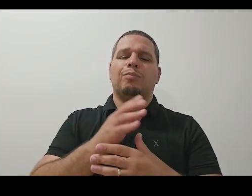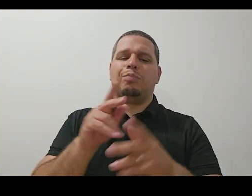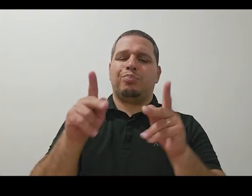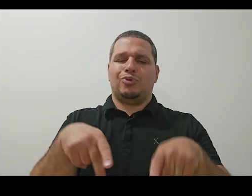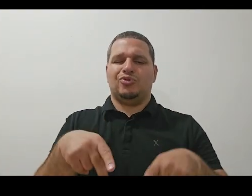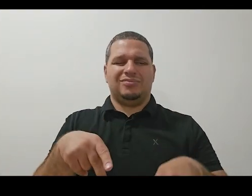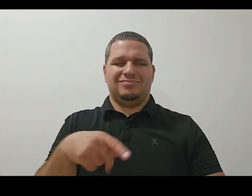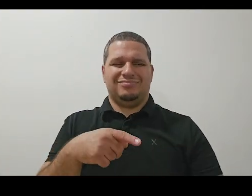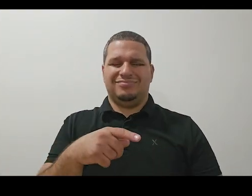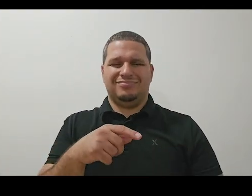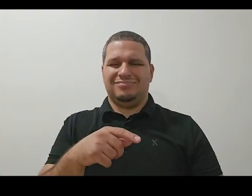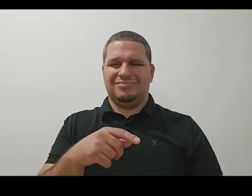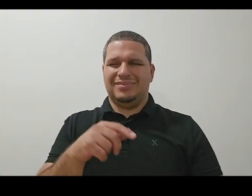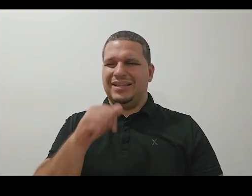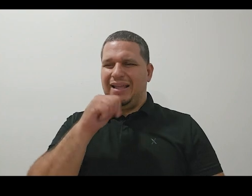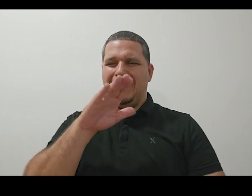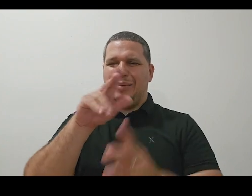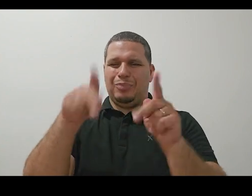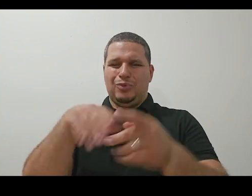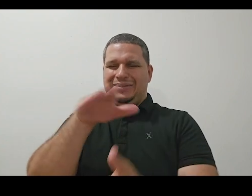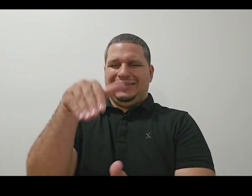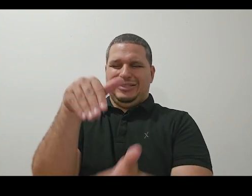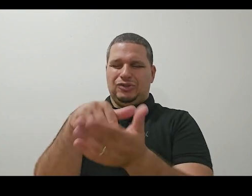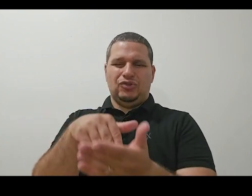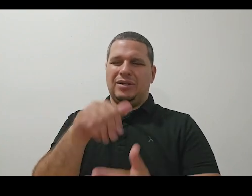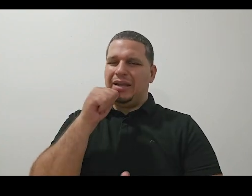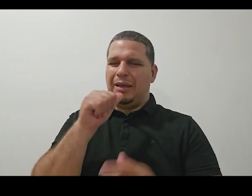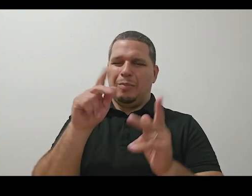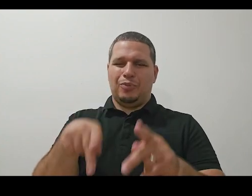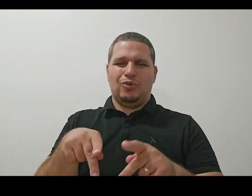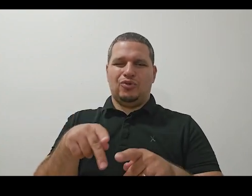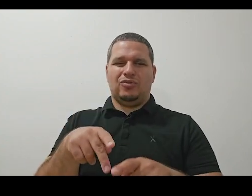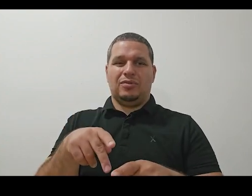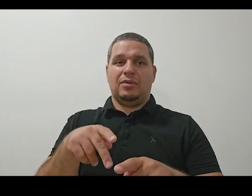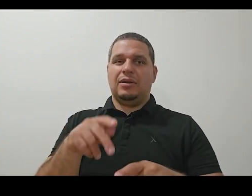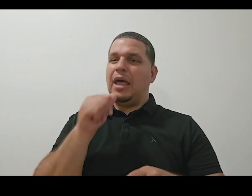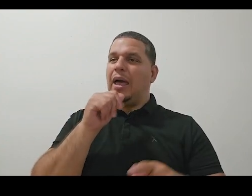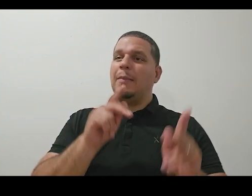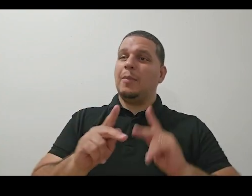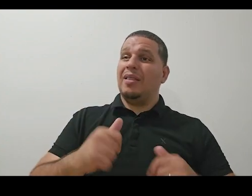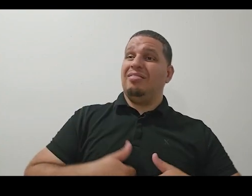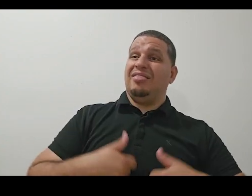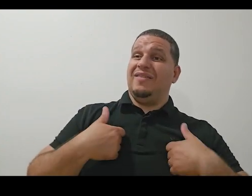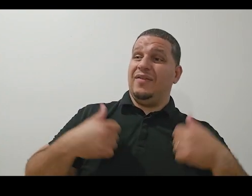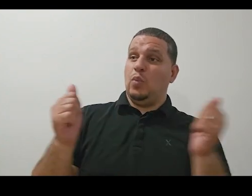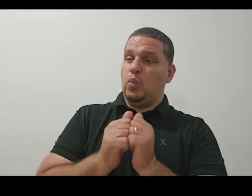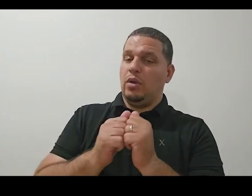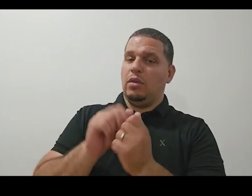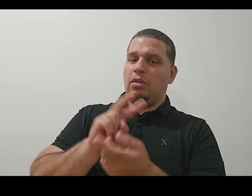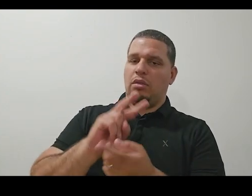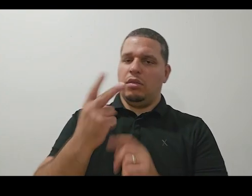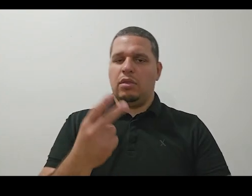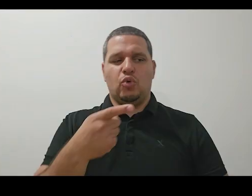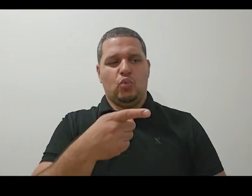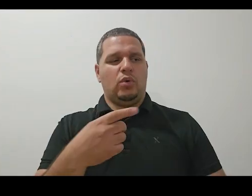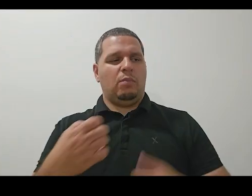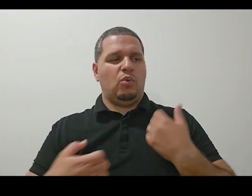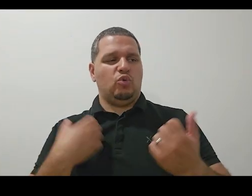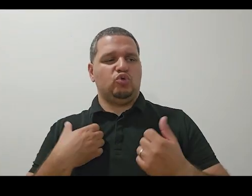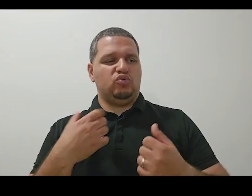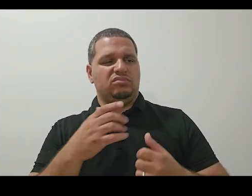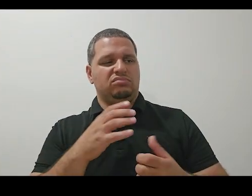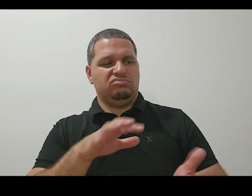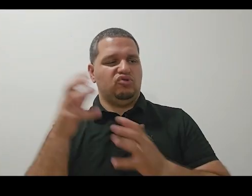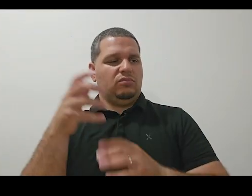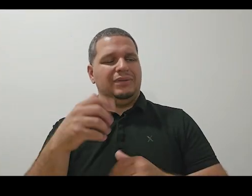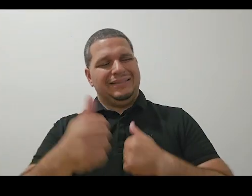person. That's very not person-centered. It's not person-first language. It's not people living with. It's that we're